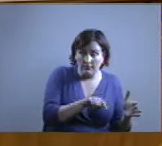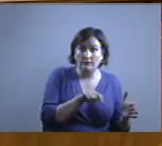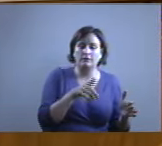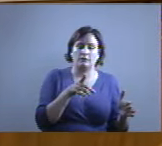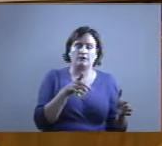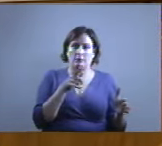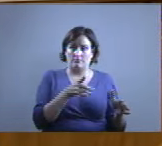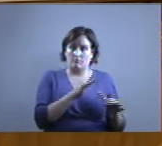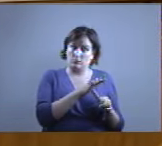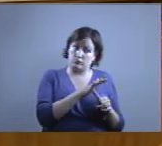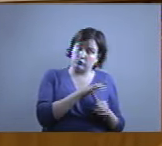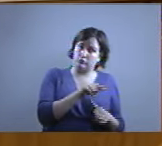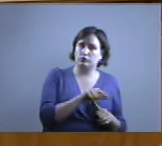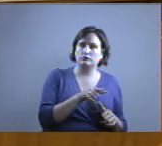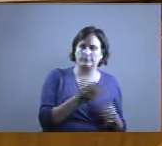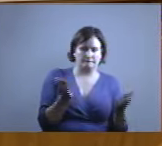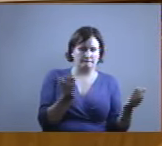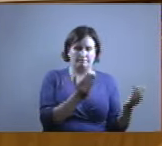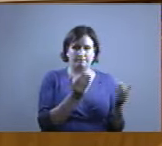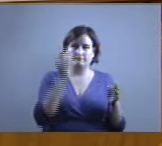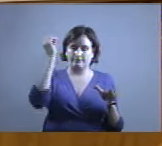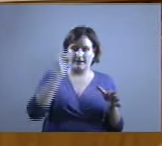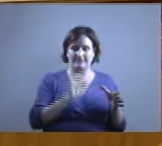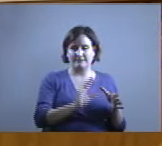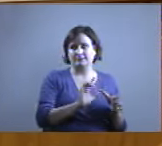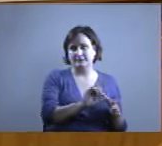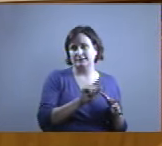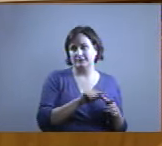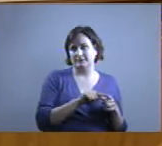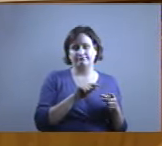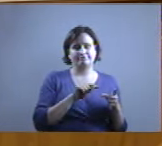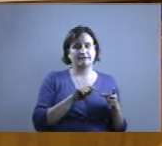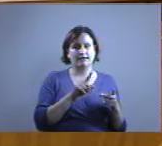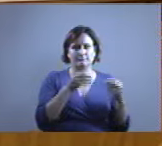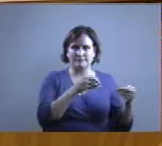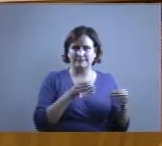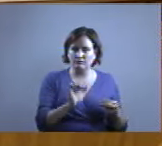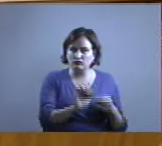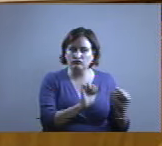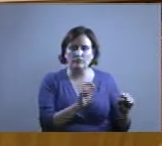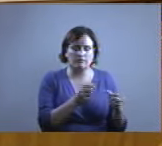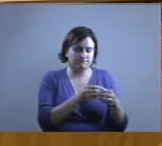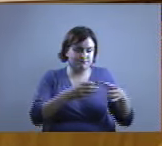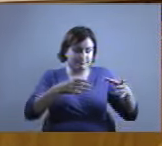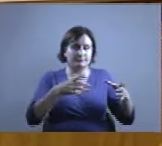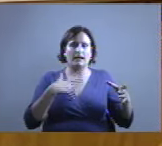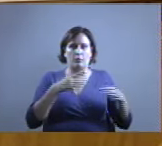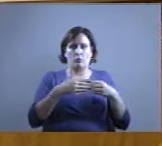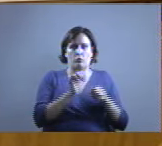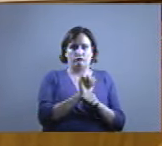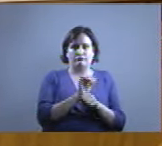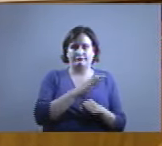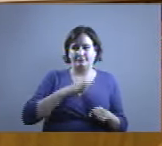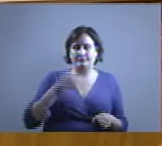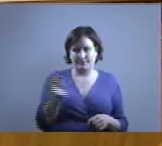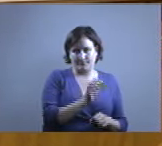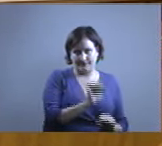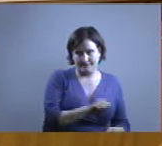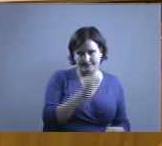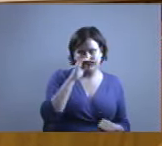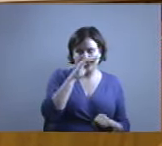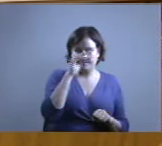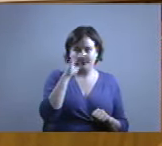role in creating and attracting investment in industries and indeed expanding employment as well. As we learn